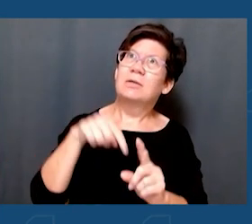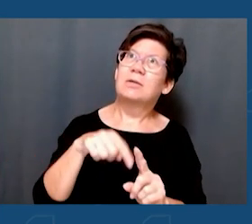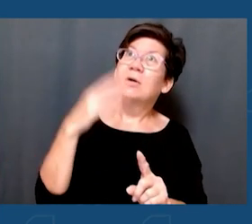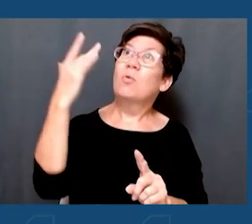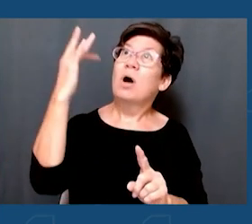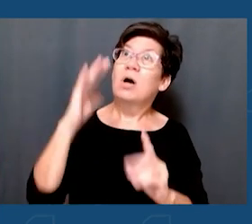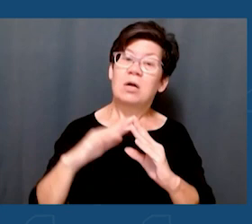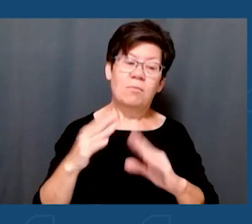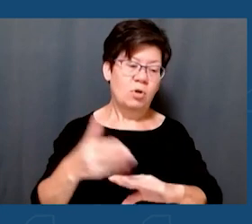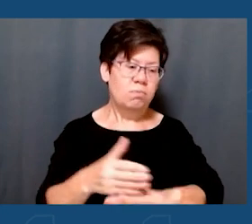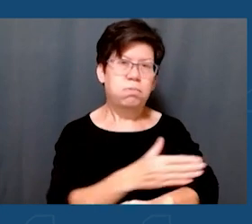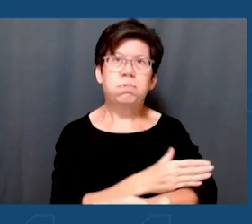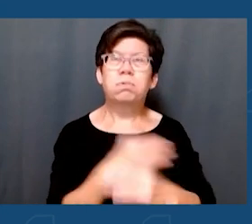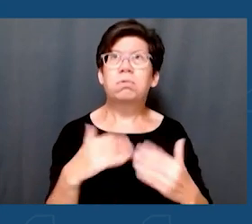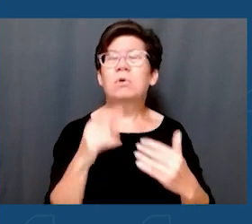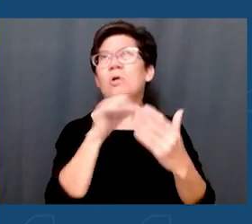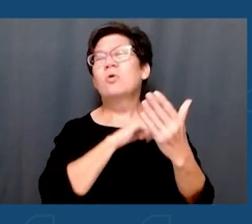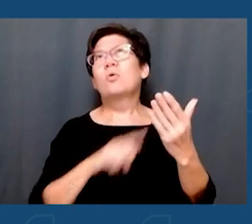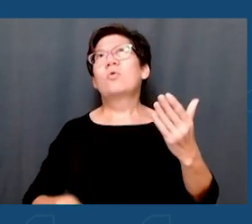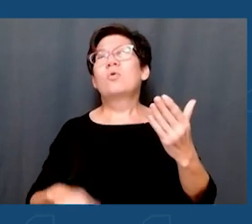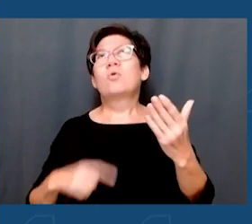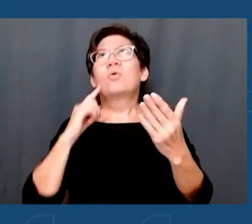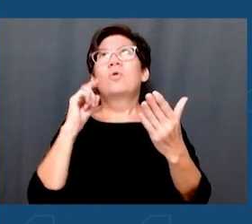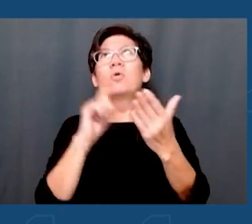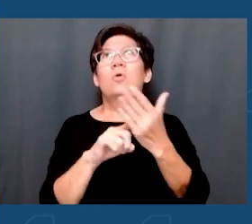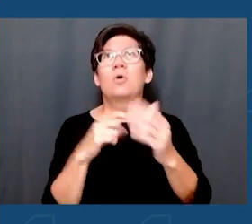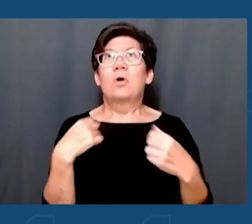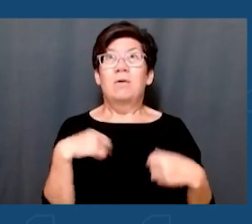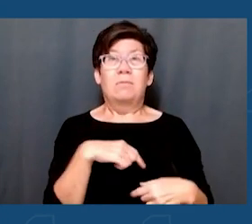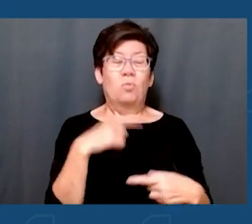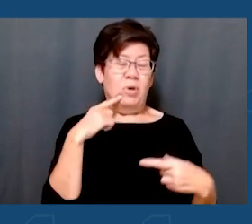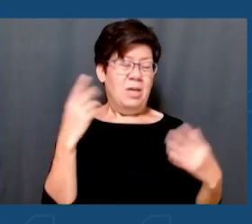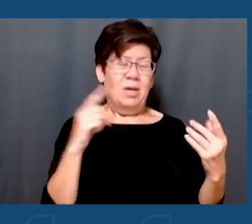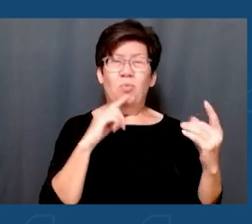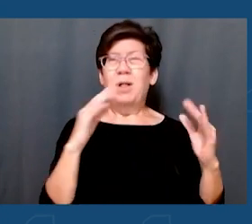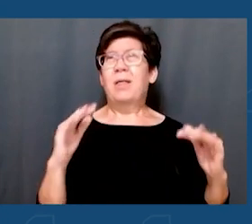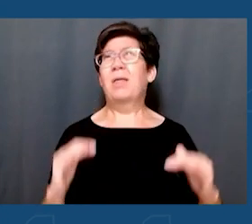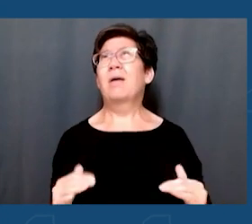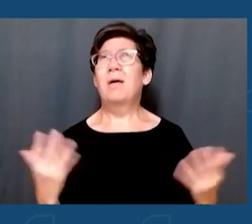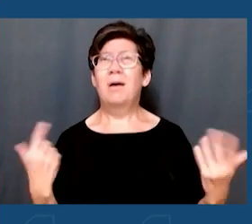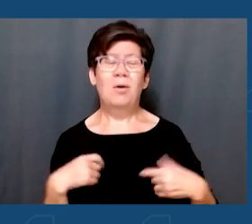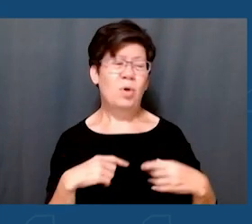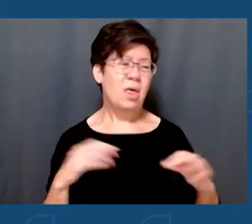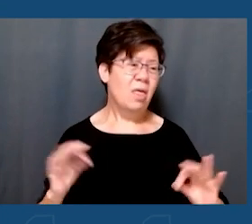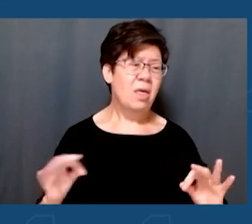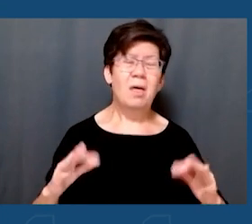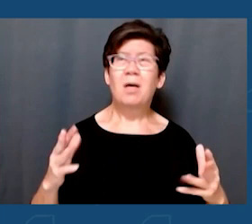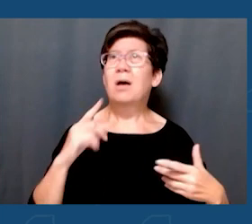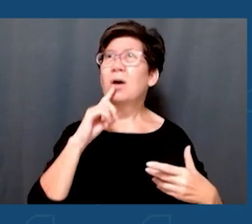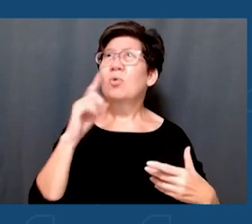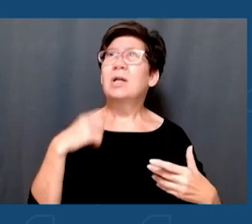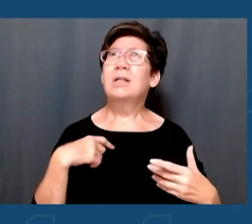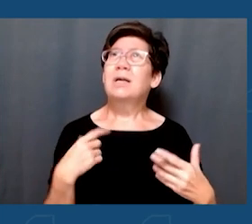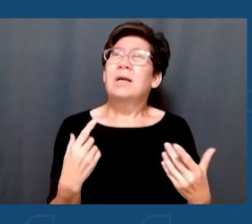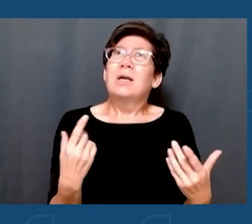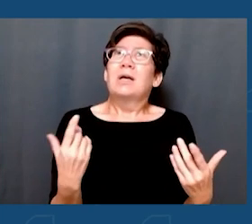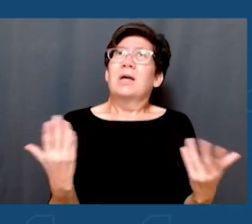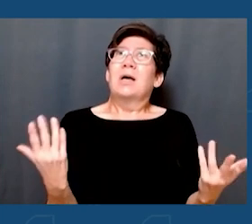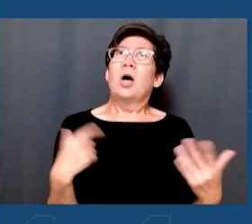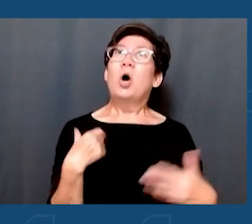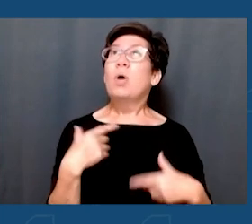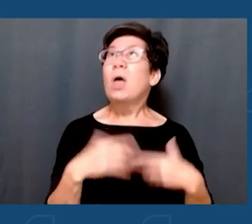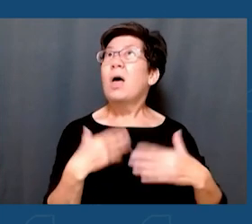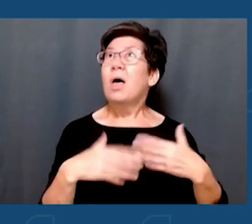community. Lord, we recognize that we are nothing and that nothing can be accomplished, your